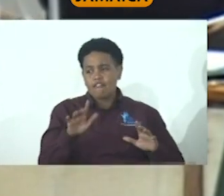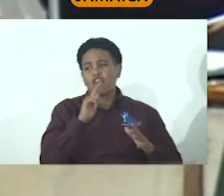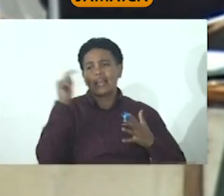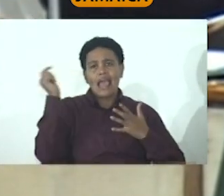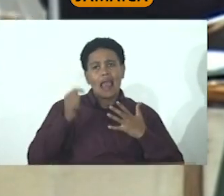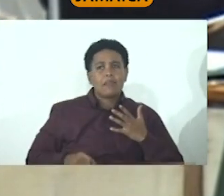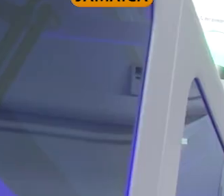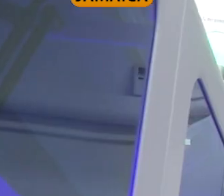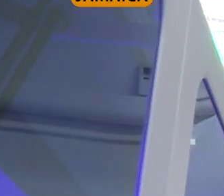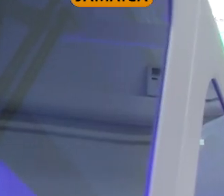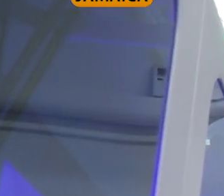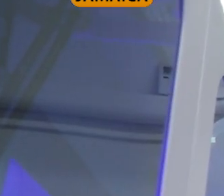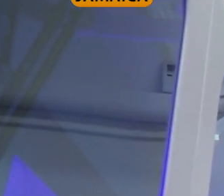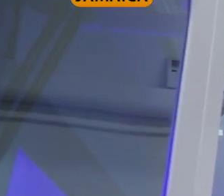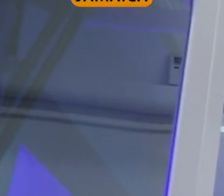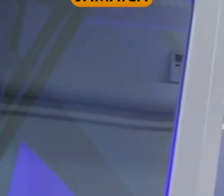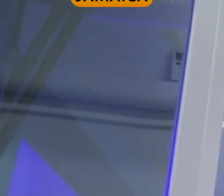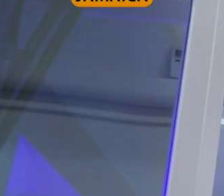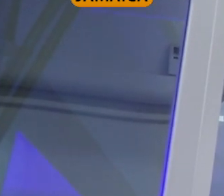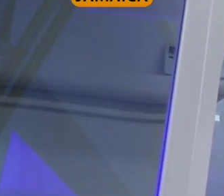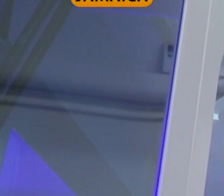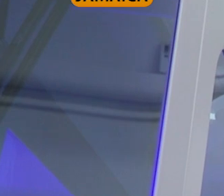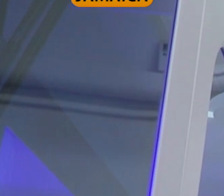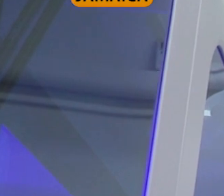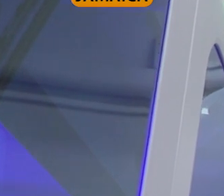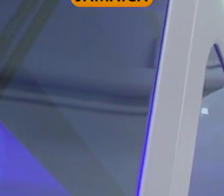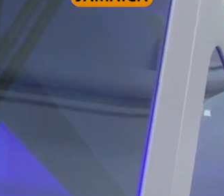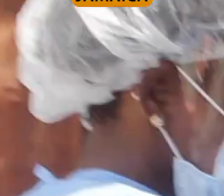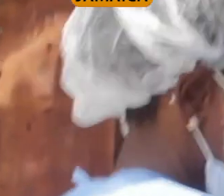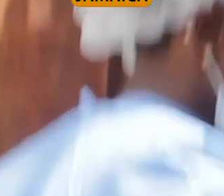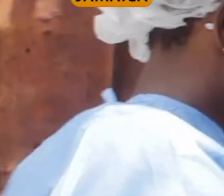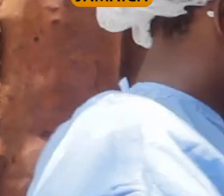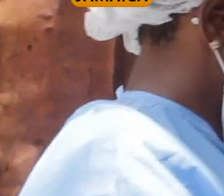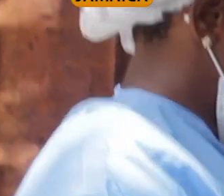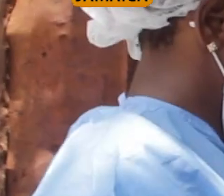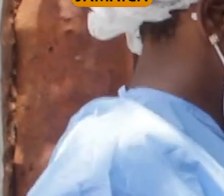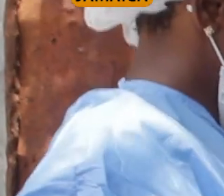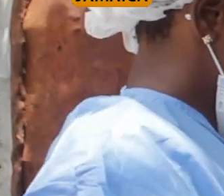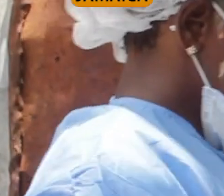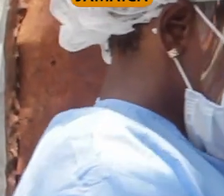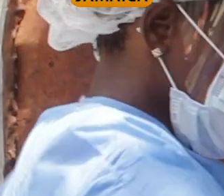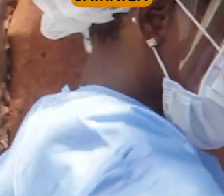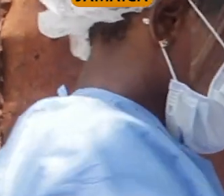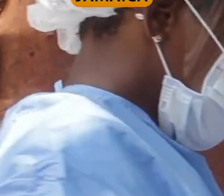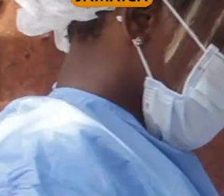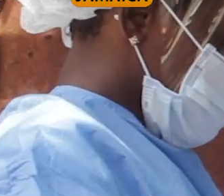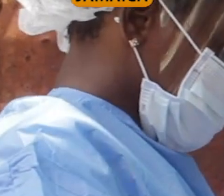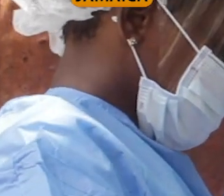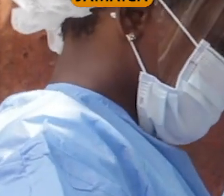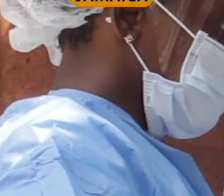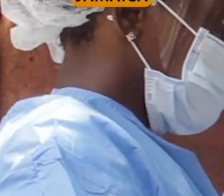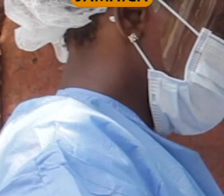elements of the strategy. He says a multi-sectoral approach for implementation of the 4-phased plan has